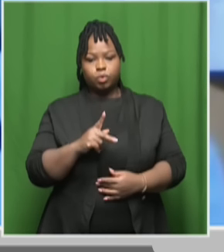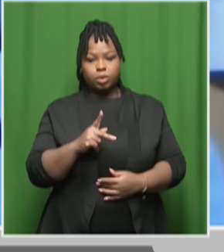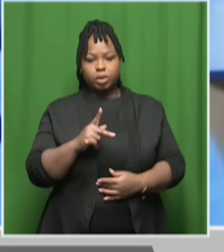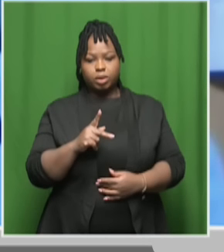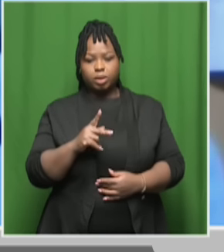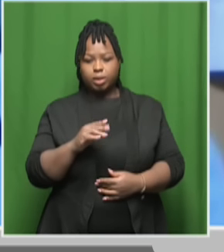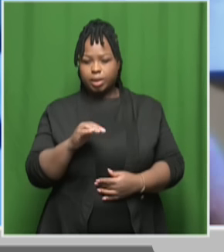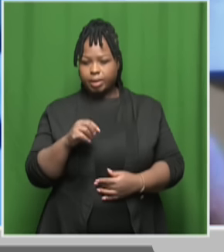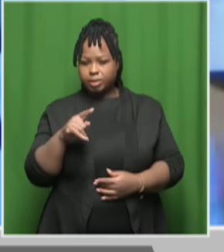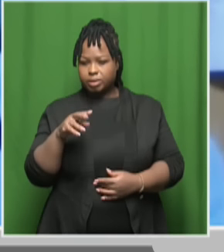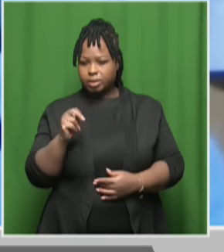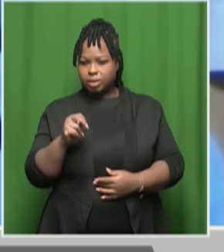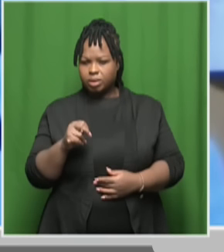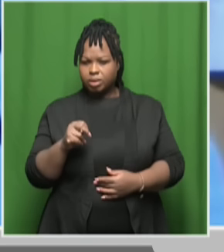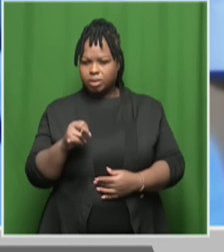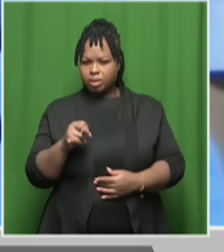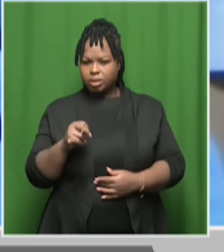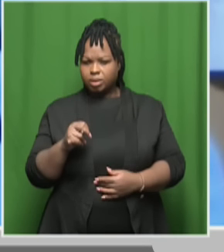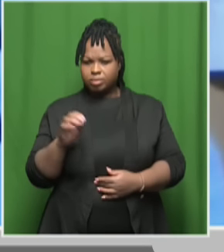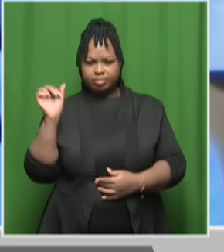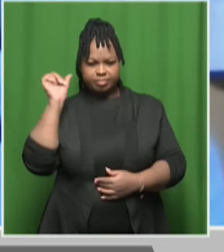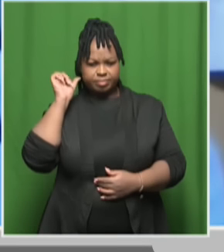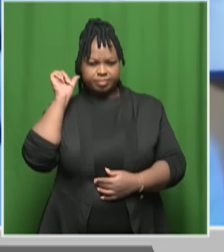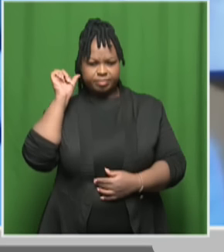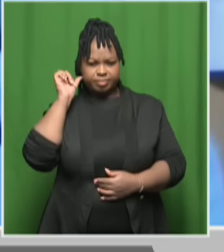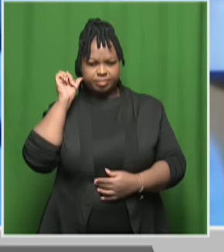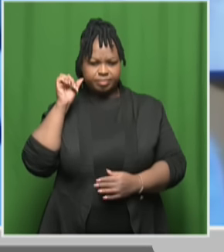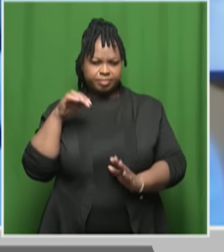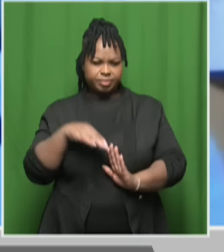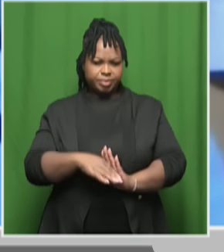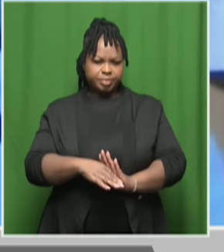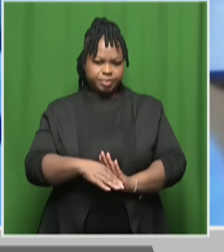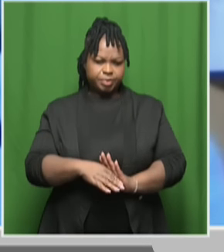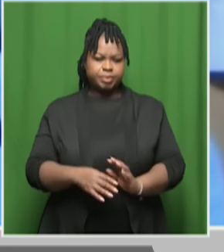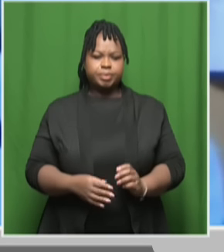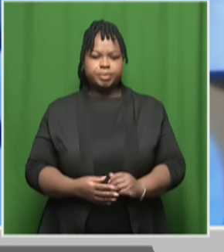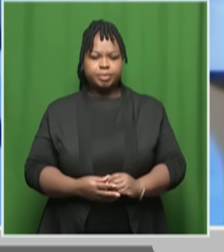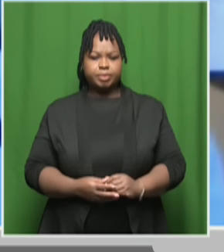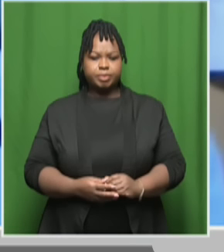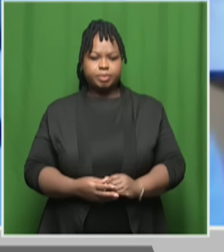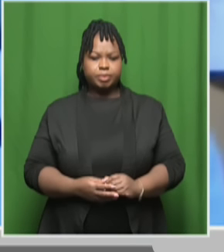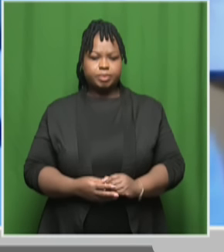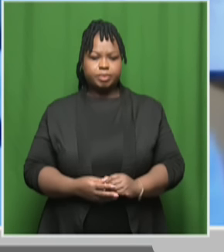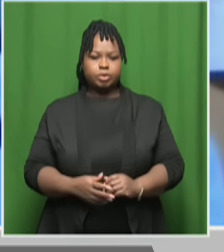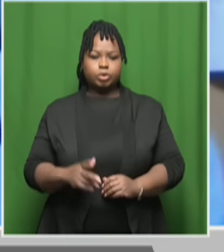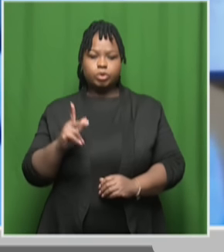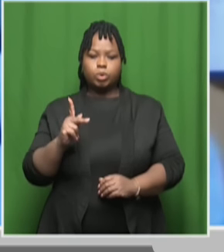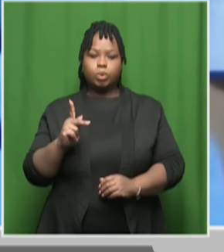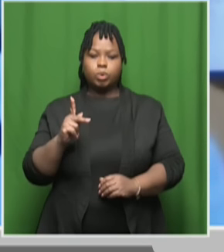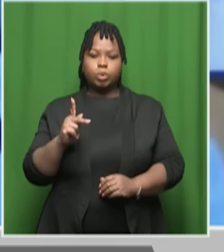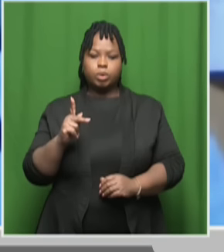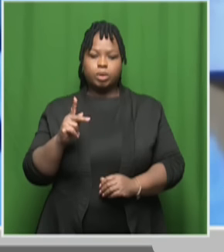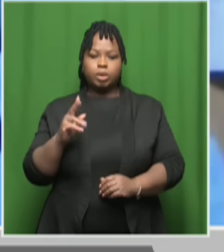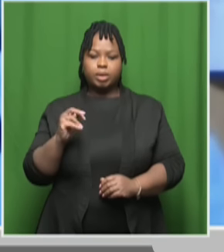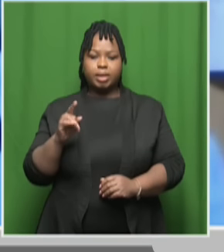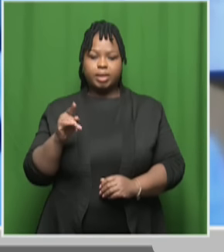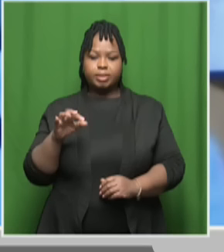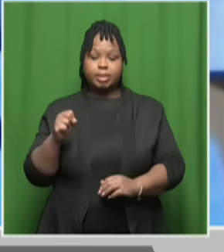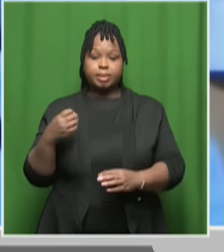your KID, the Knysna Business Chamber that is assisting us. Within the job,